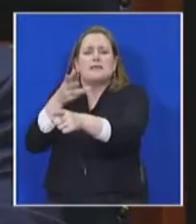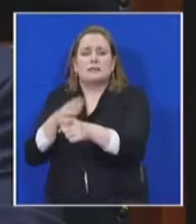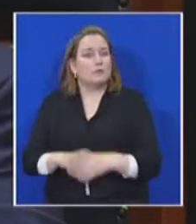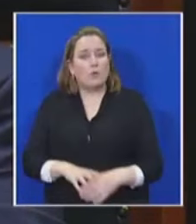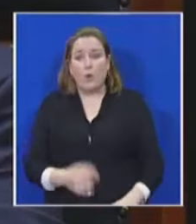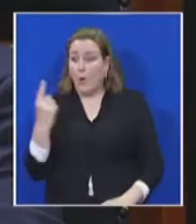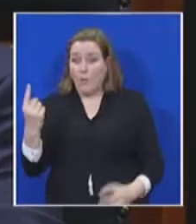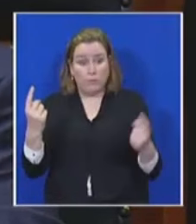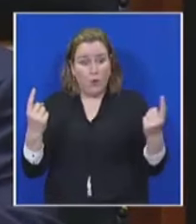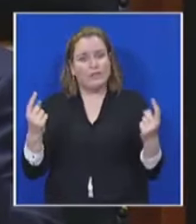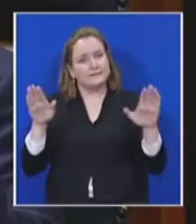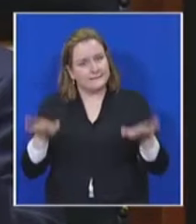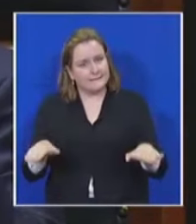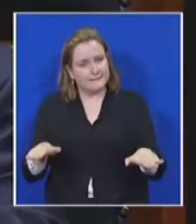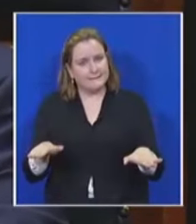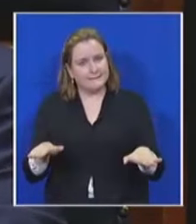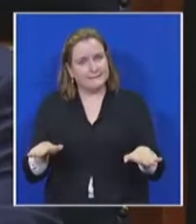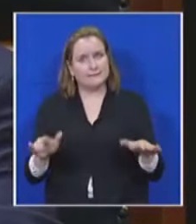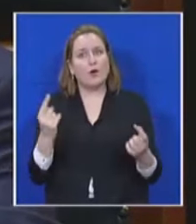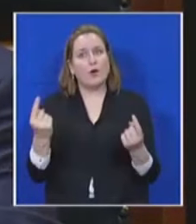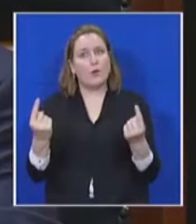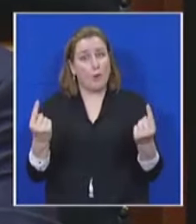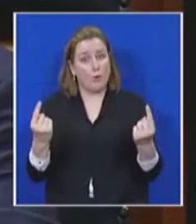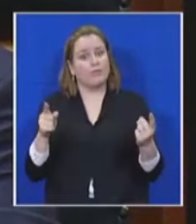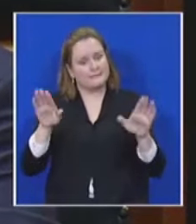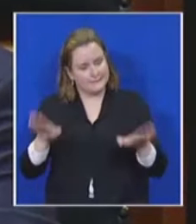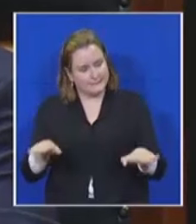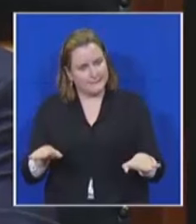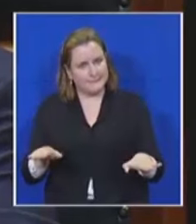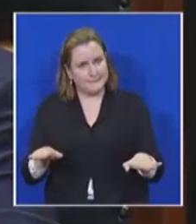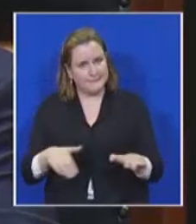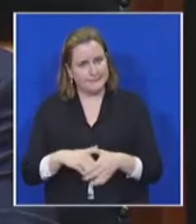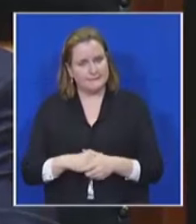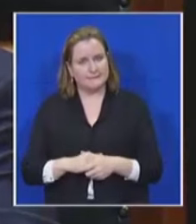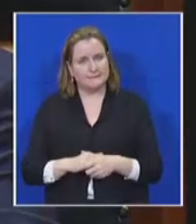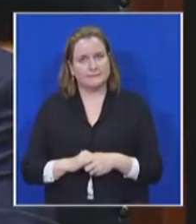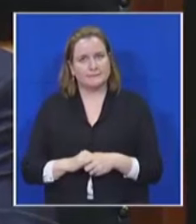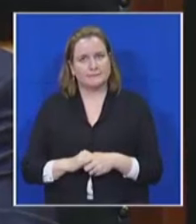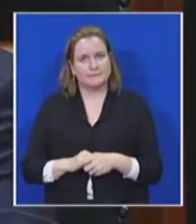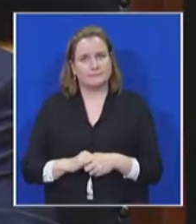take your seats. Please take your seats, both of you. No?